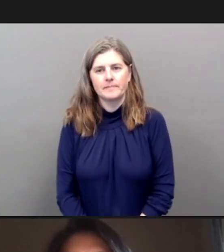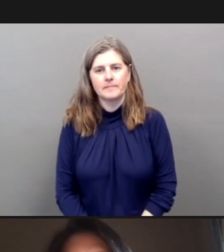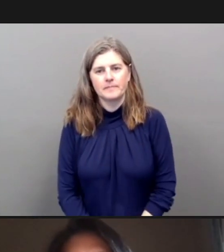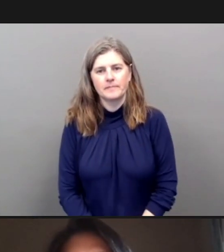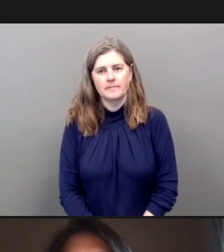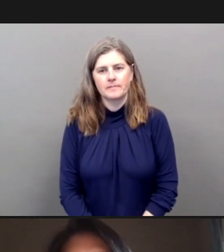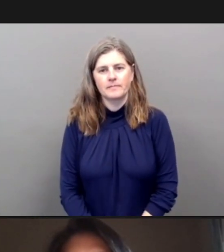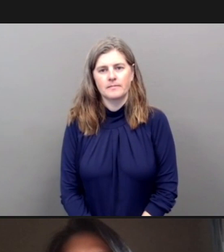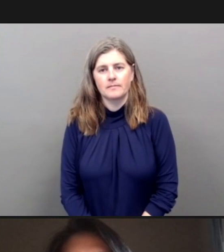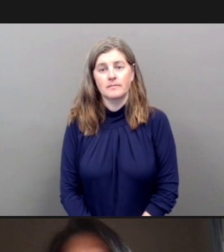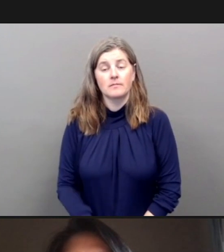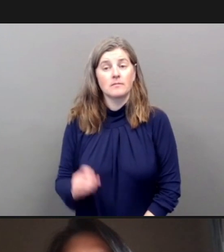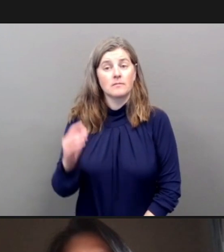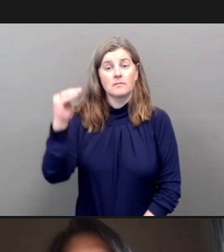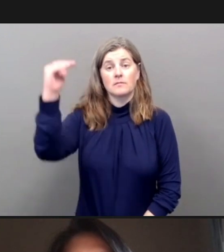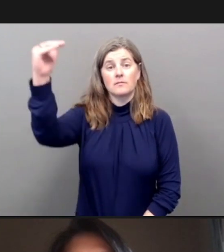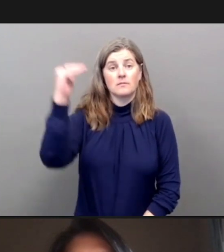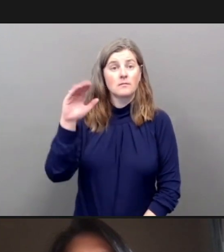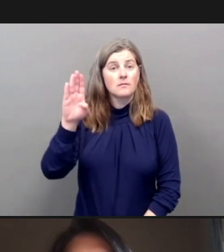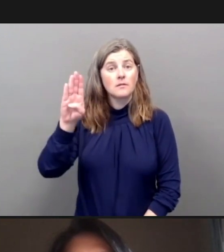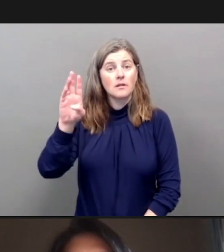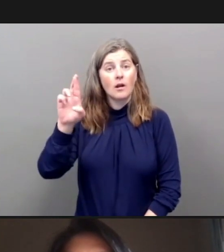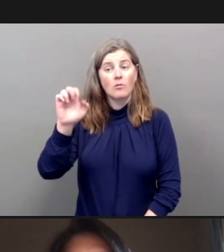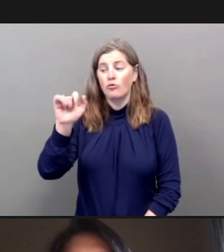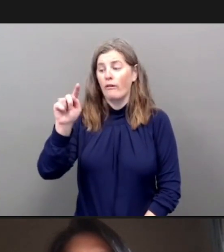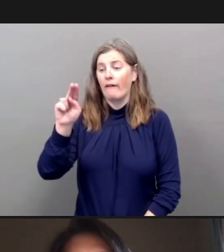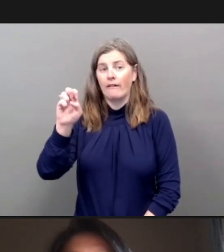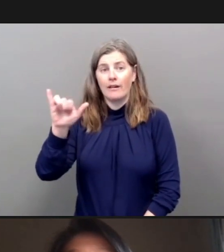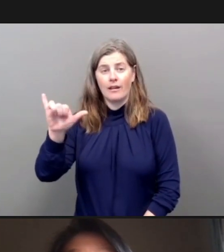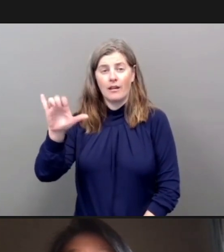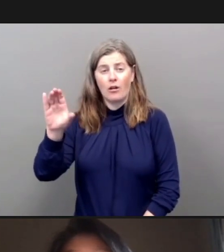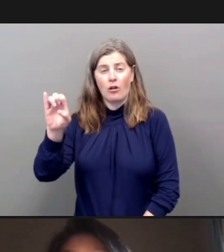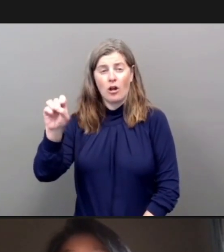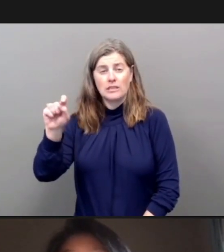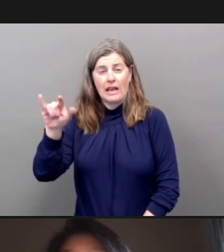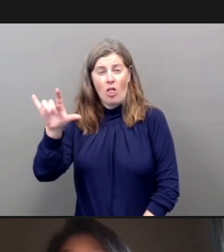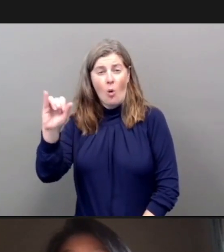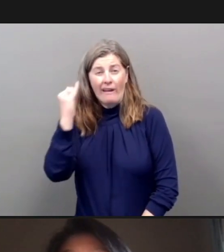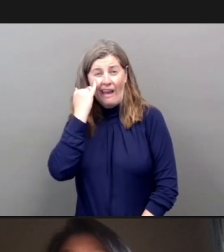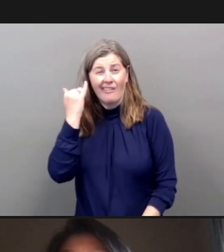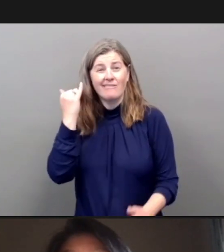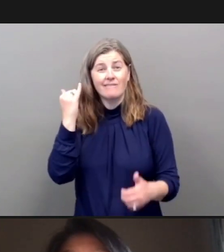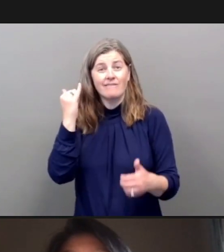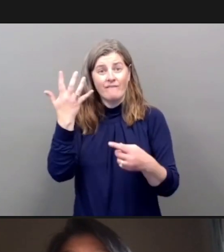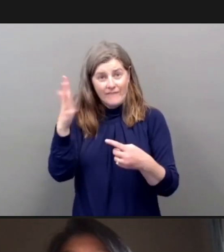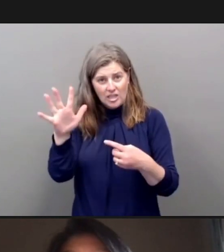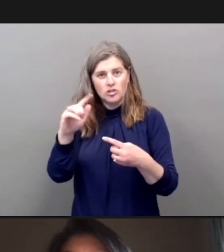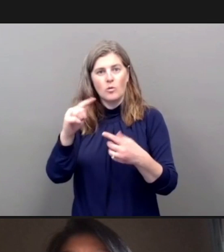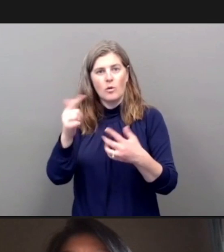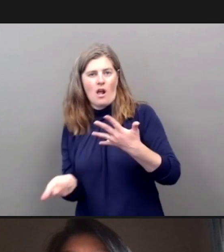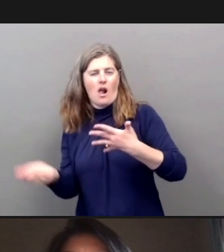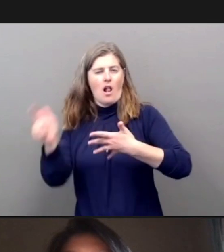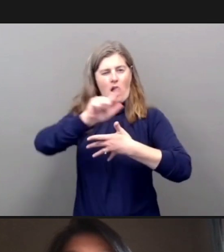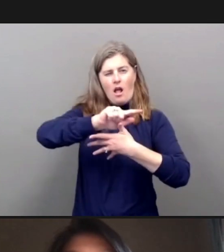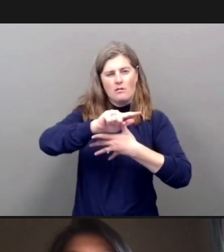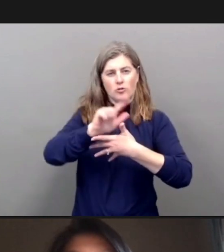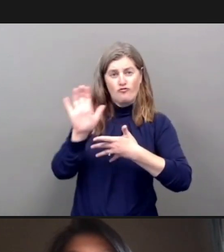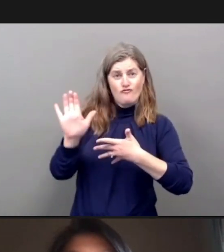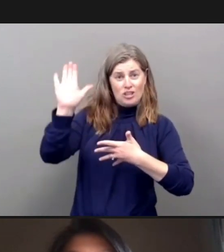All right, and next we have Brittany Costello. And then if anybody has another round of questions, feel free to raise your